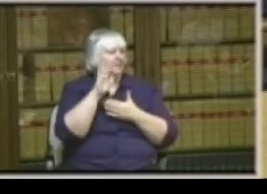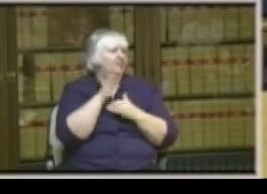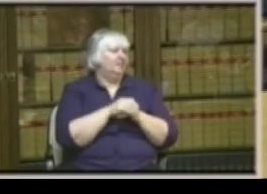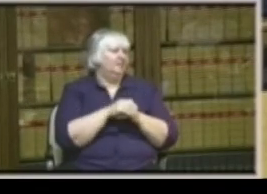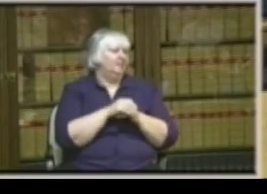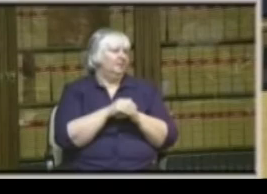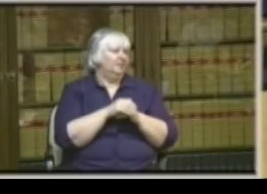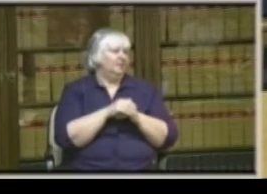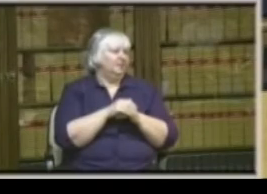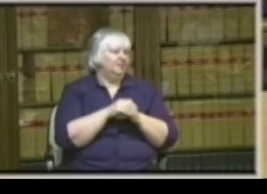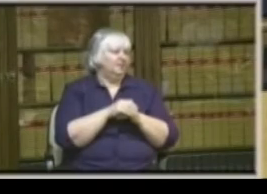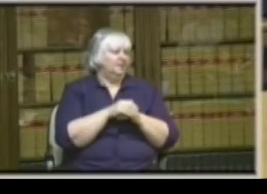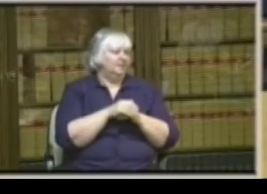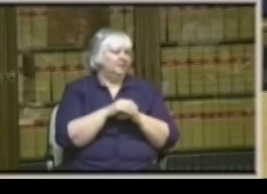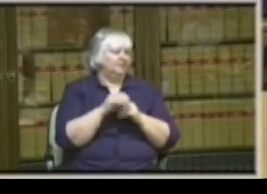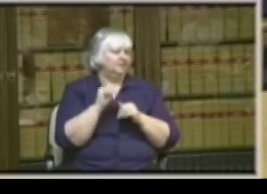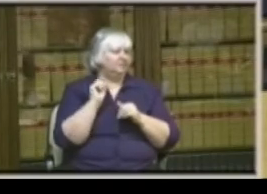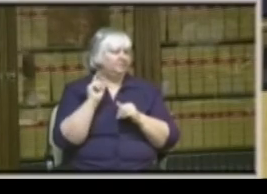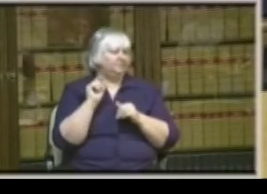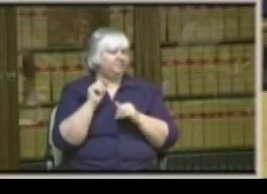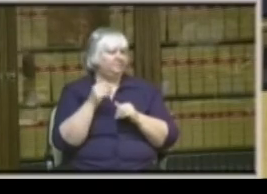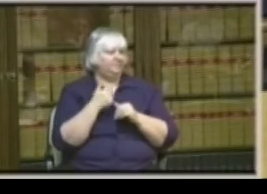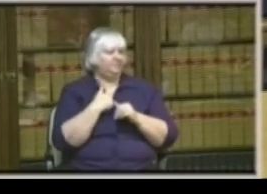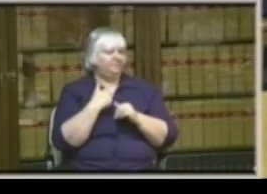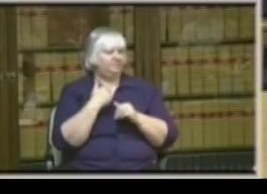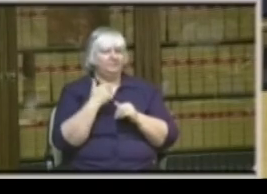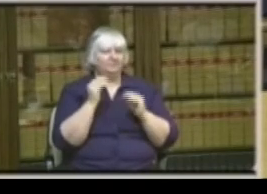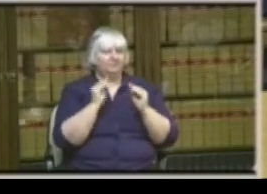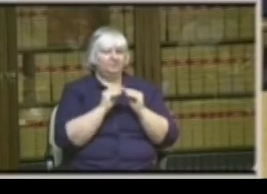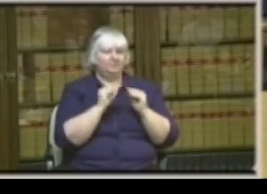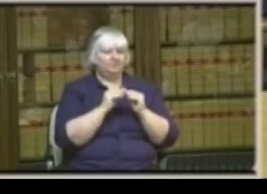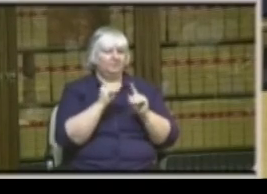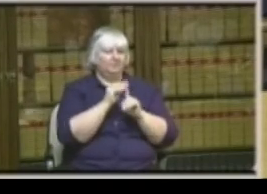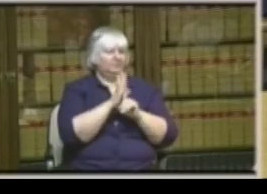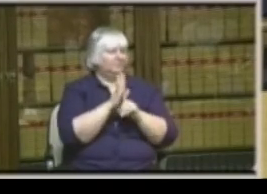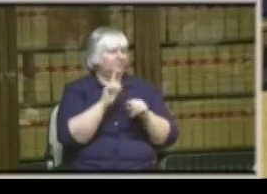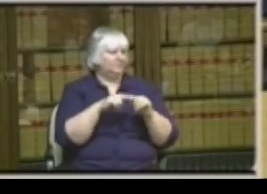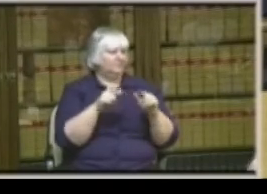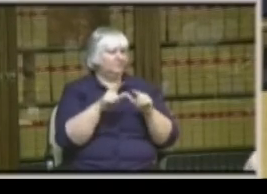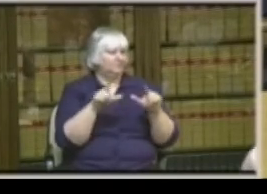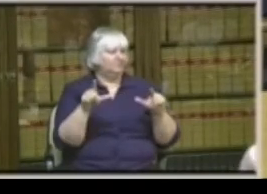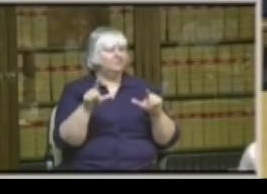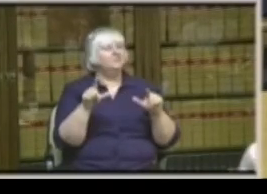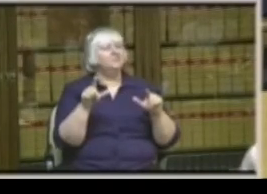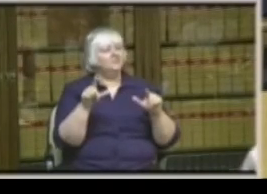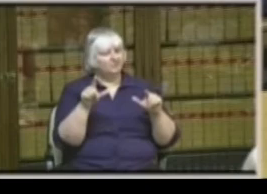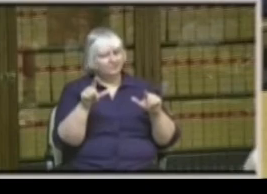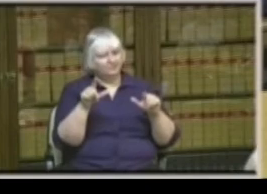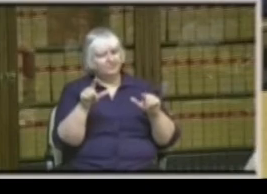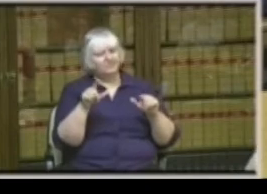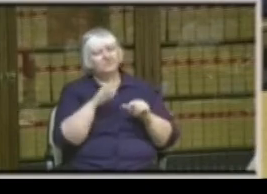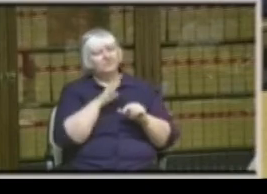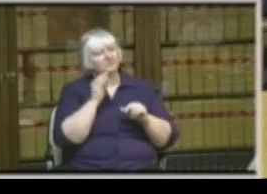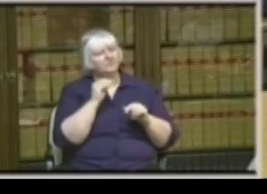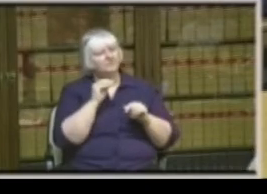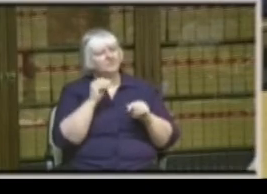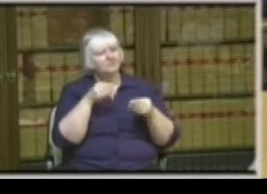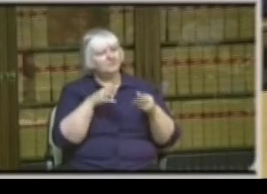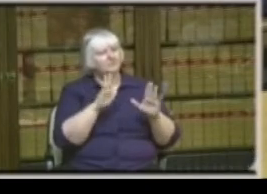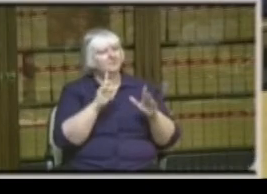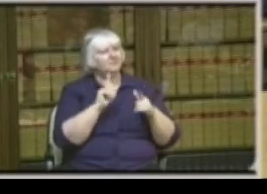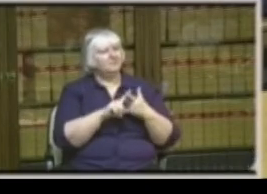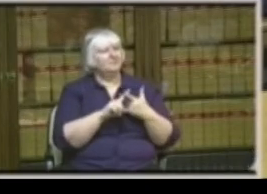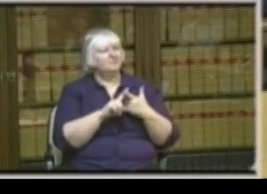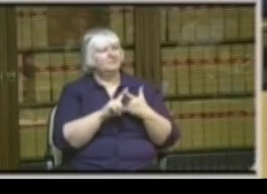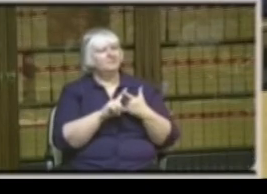college. And they should have more exposure to language before they get in there and allow them to get caught up in the English. And so